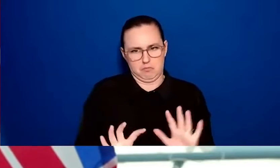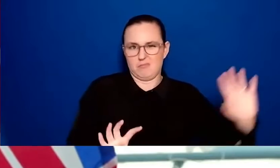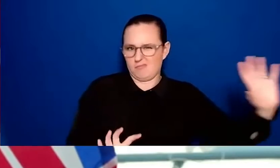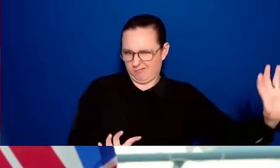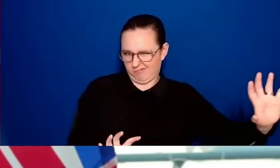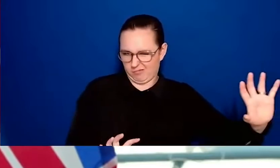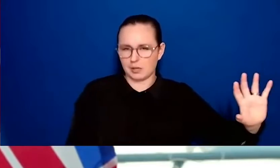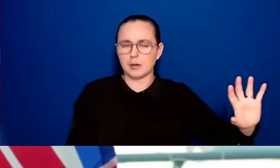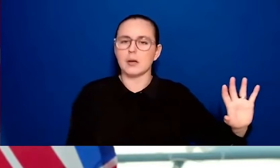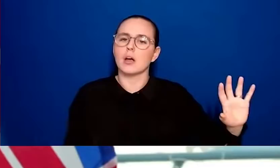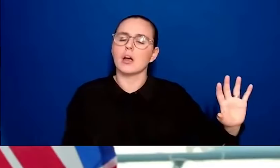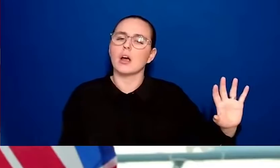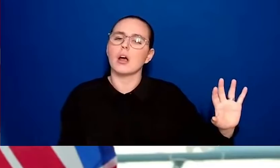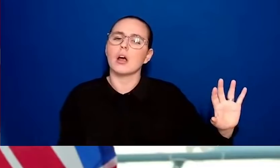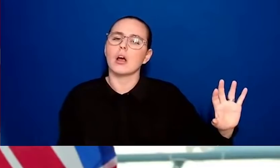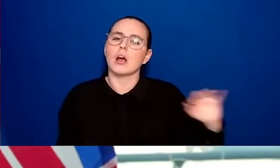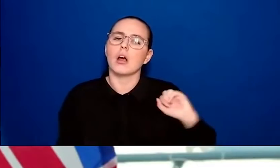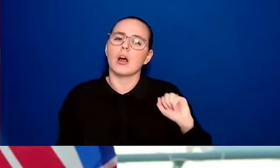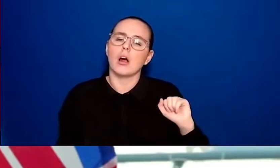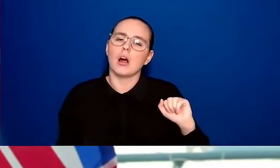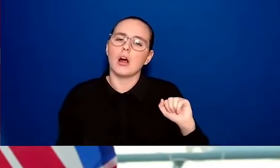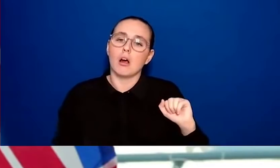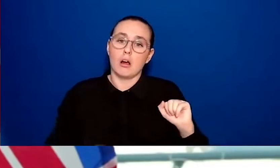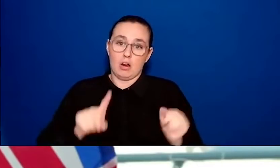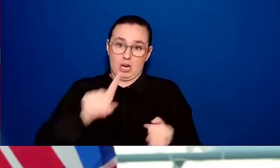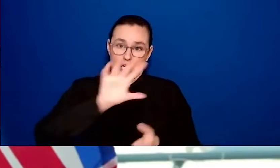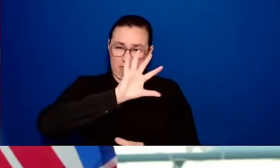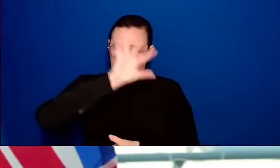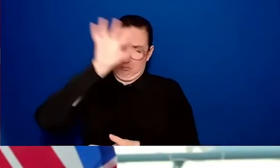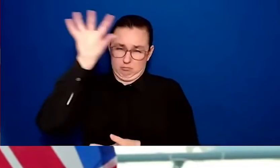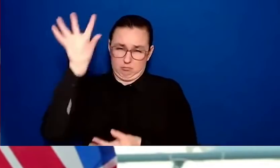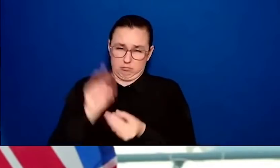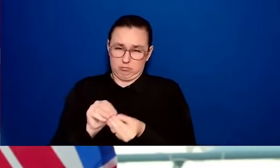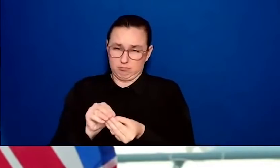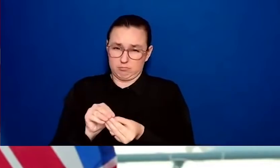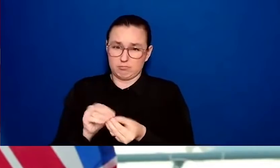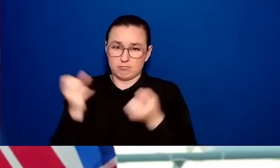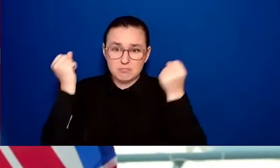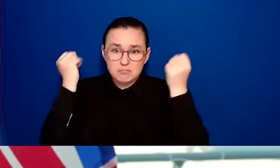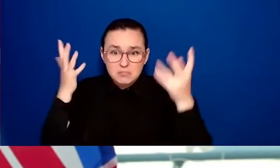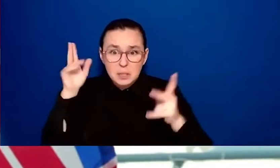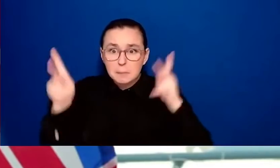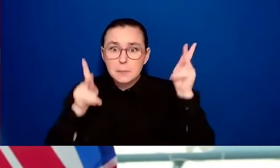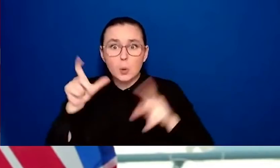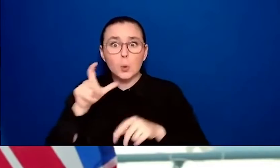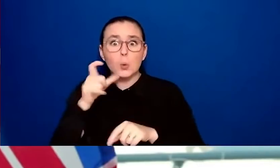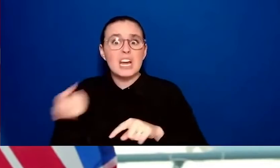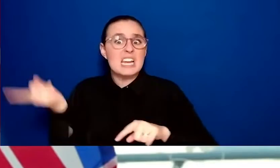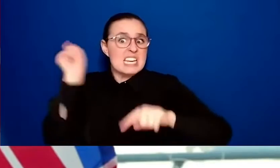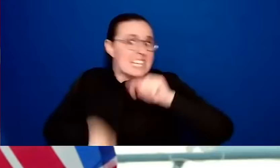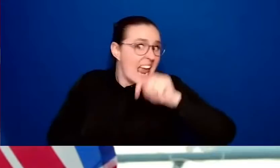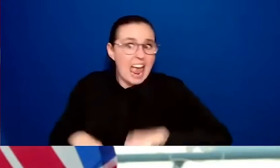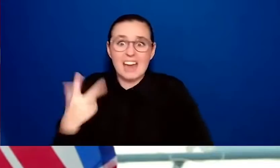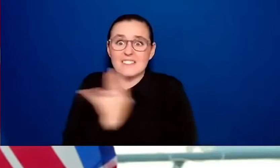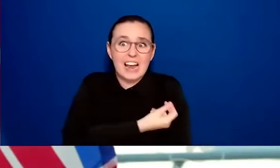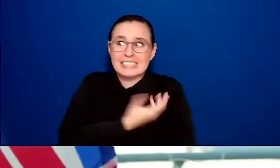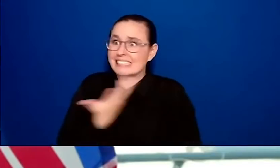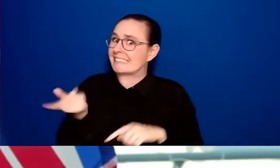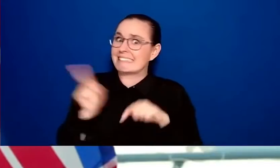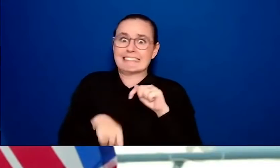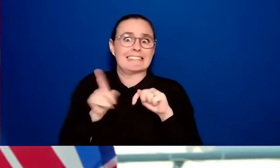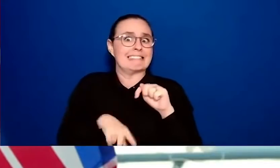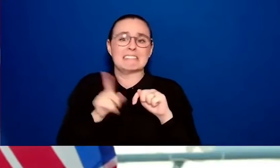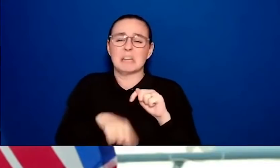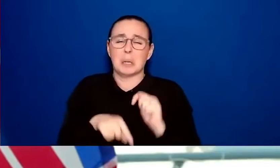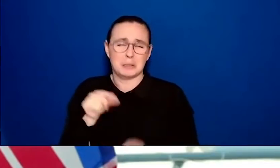these vaccines for medical reasons, and those are things that we will be paying attention to, obviously. And